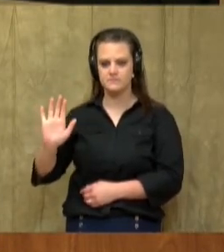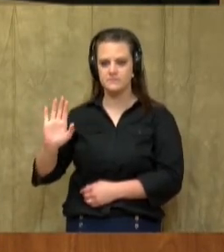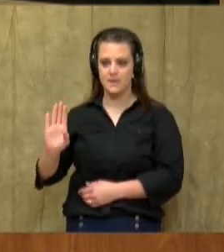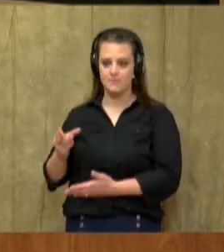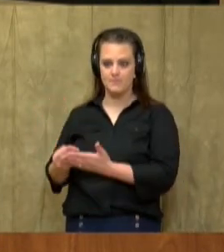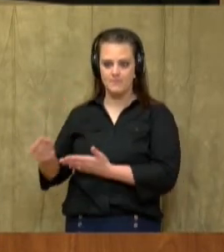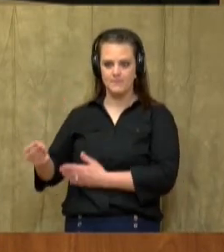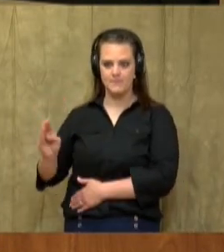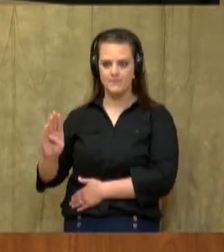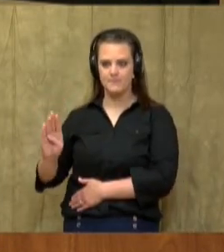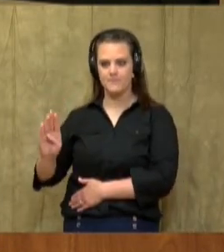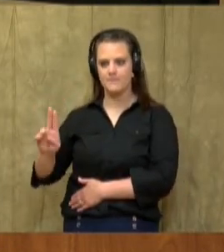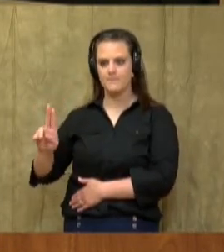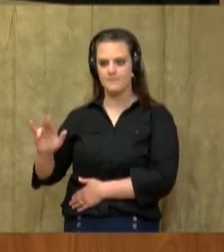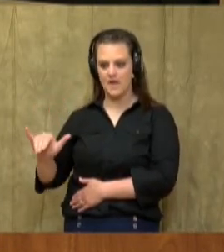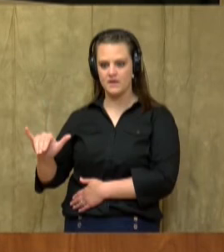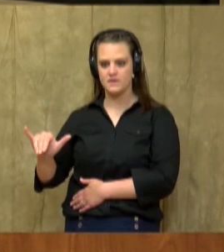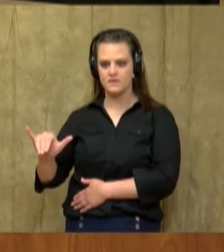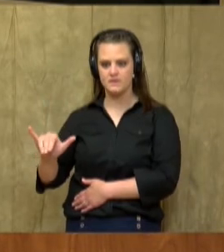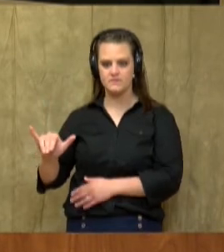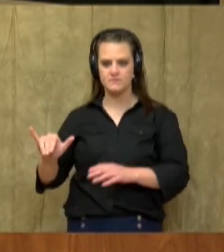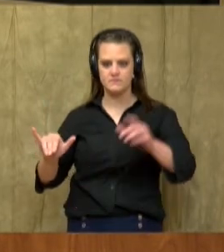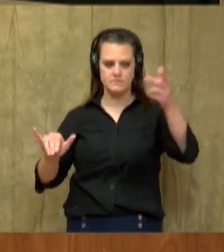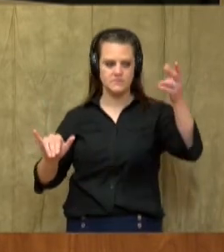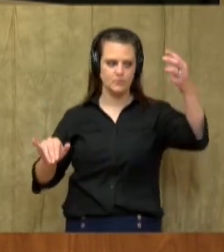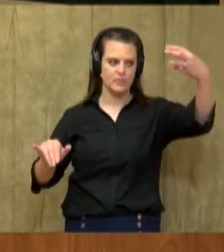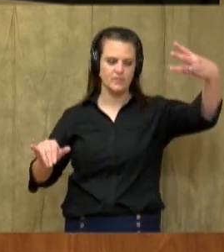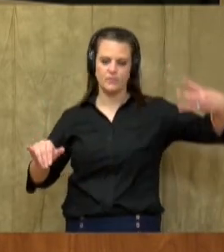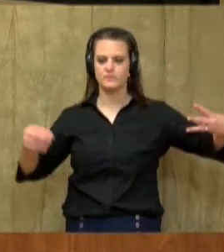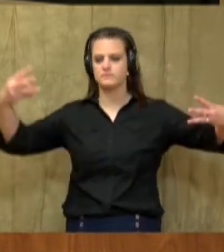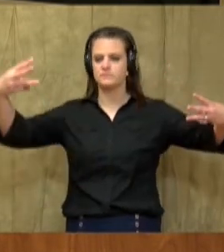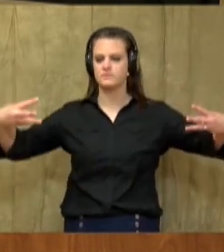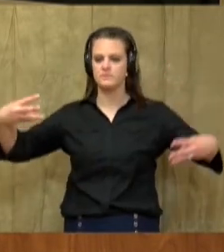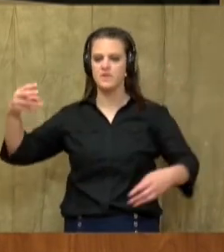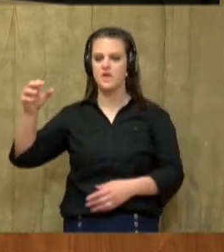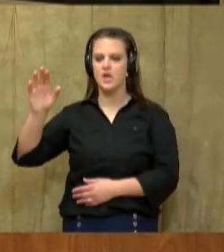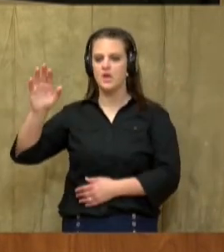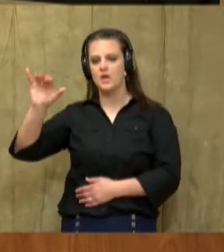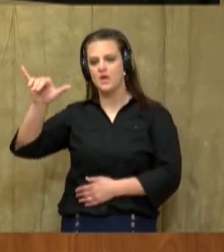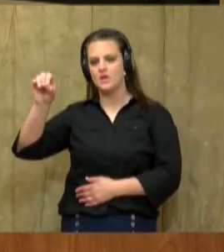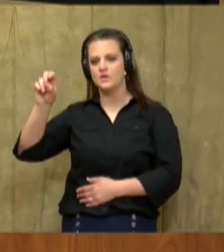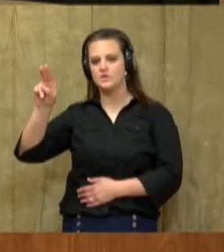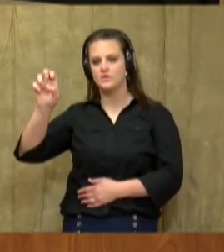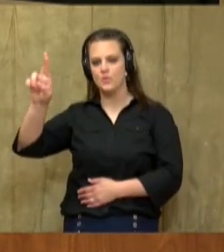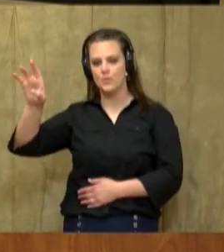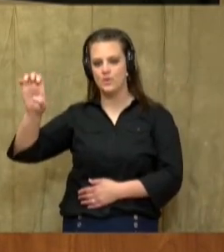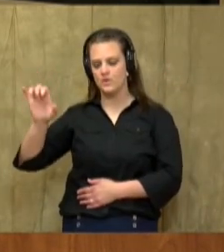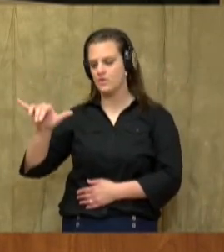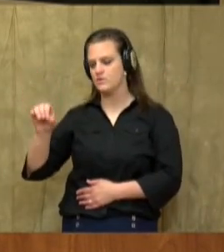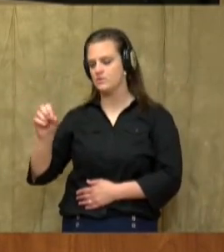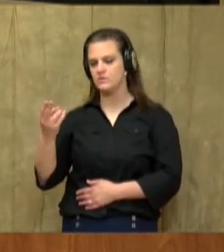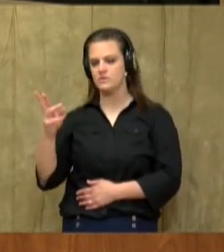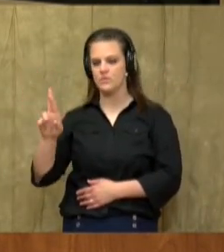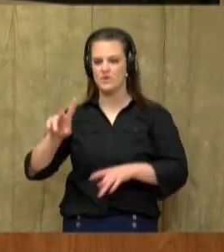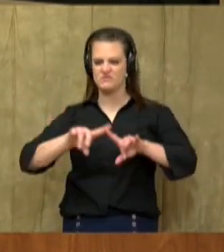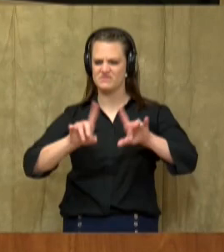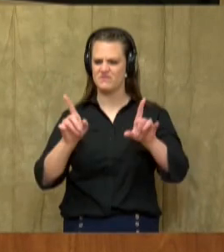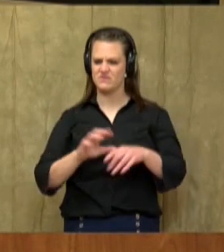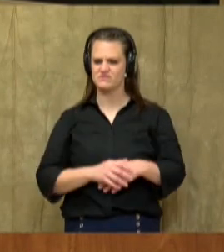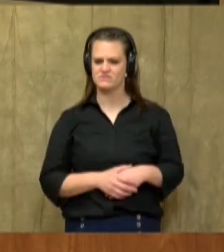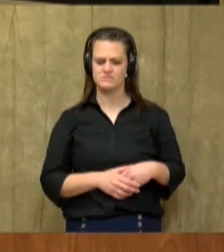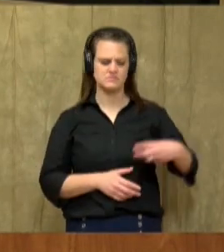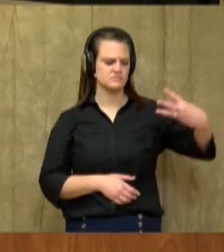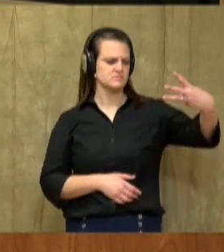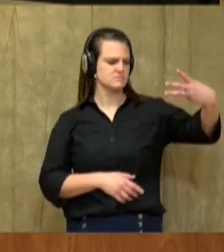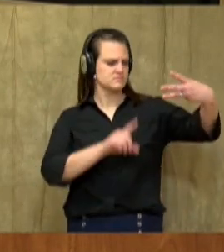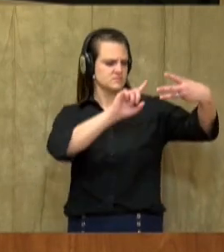and by. Then we have your and your. Well, what's the difference? What do these 3 bys